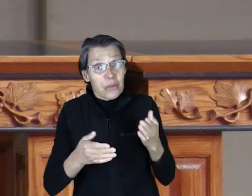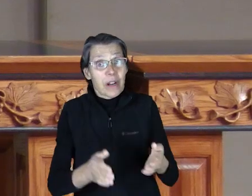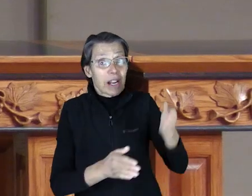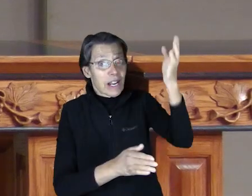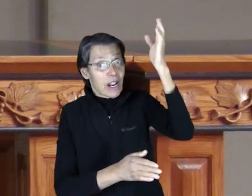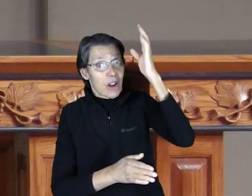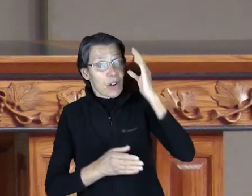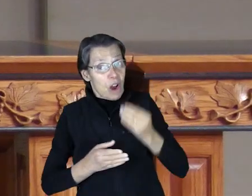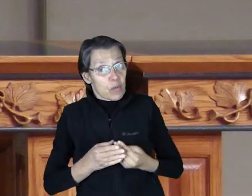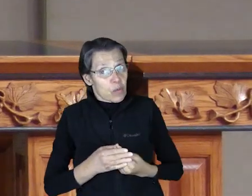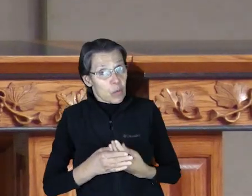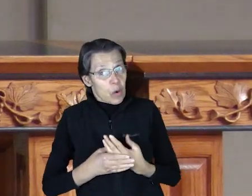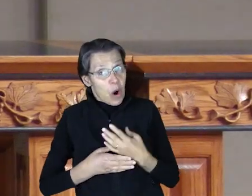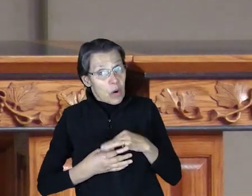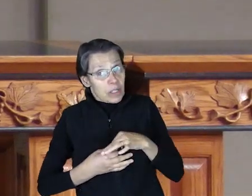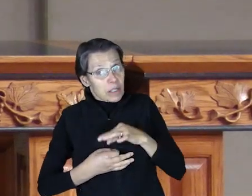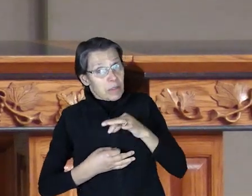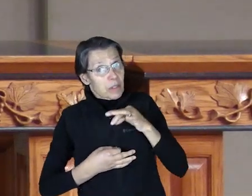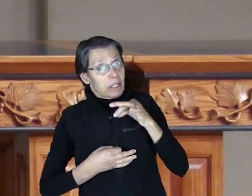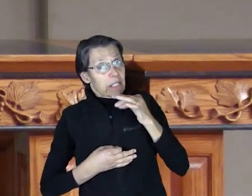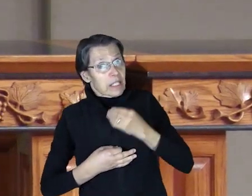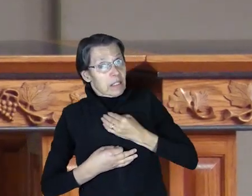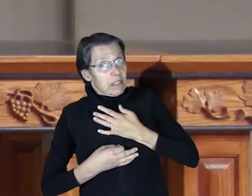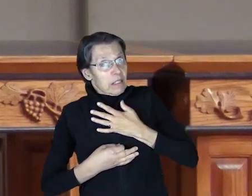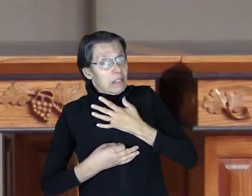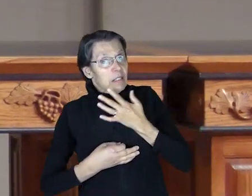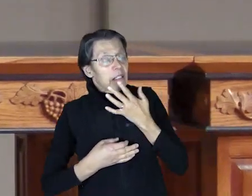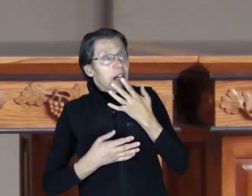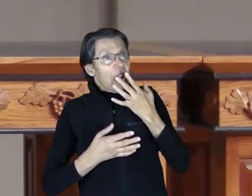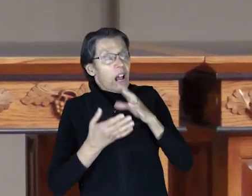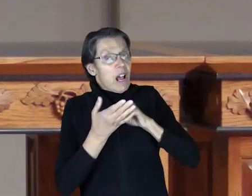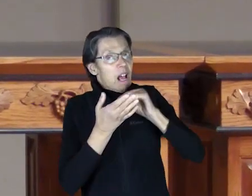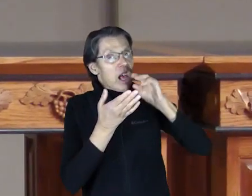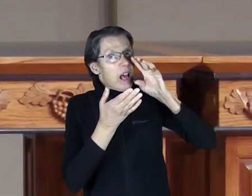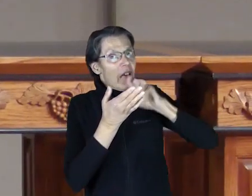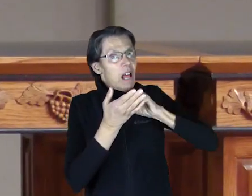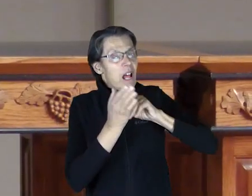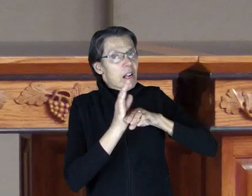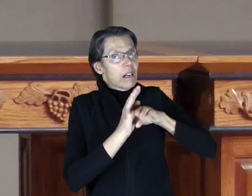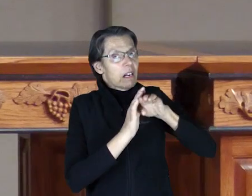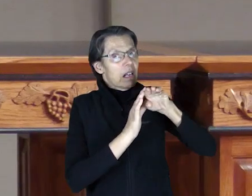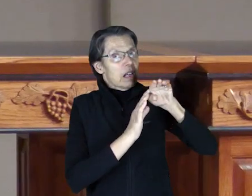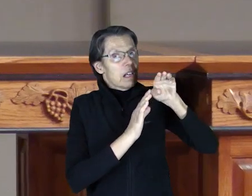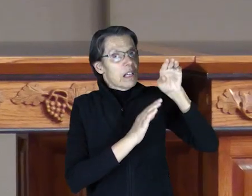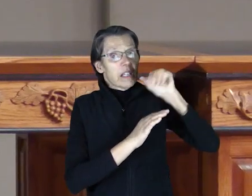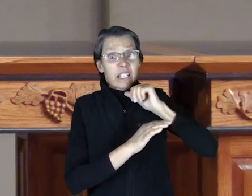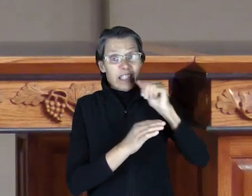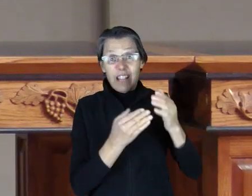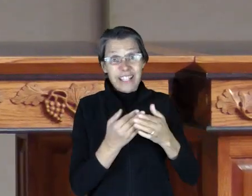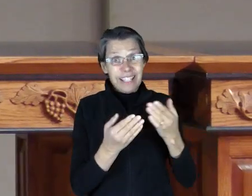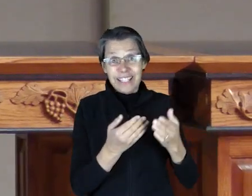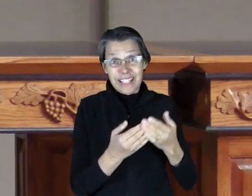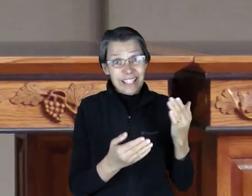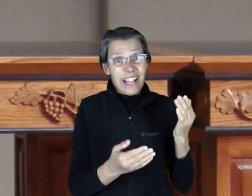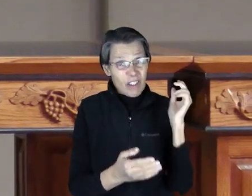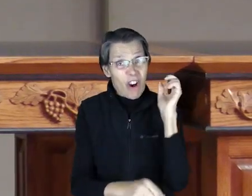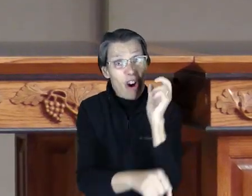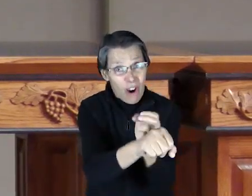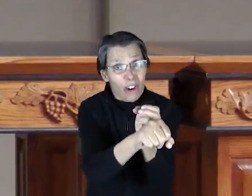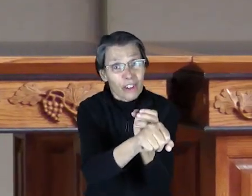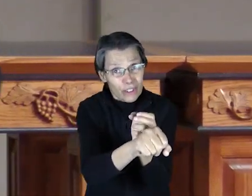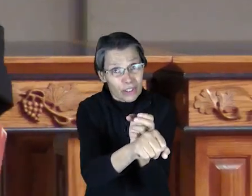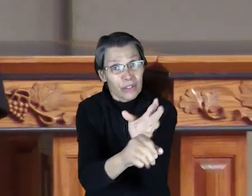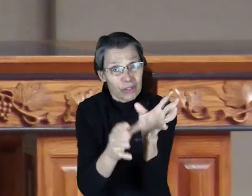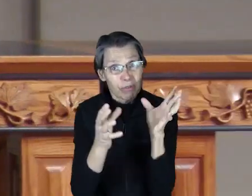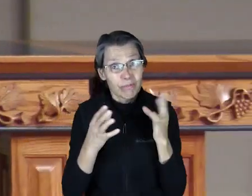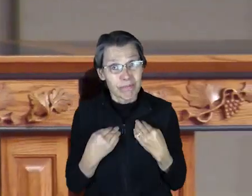in a way that sometimes is not easy. We're talking today about deliverance stories. We're talking about